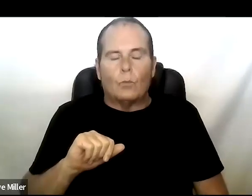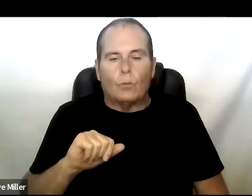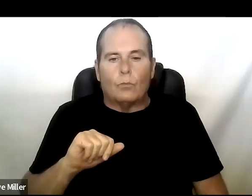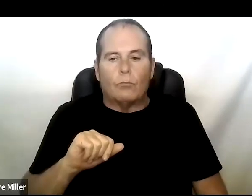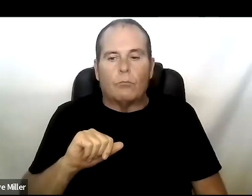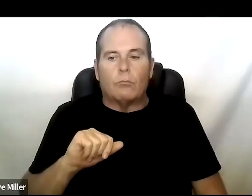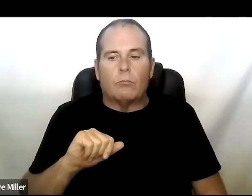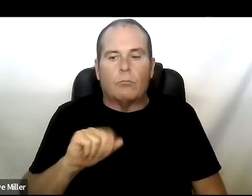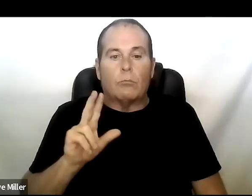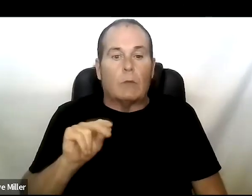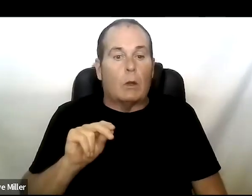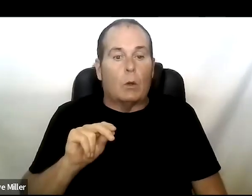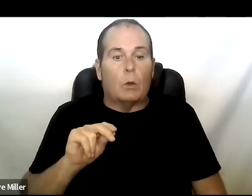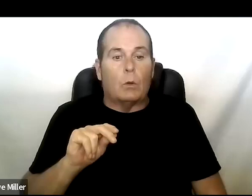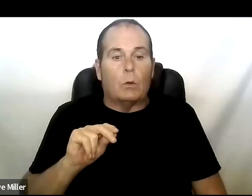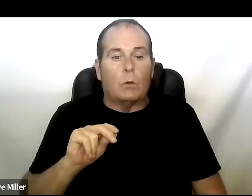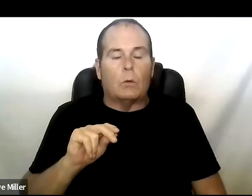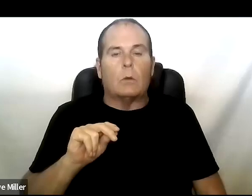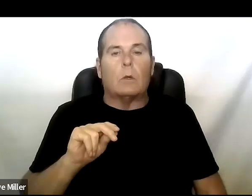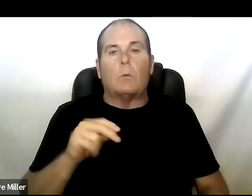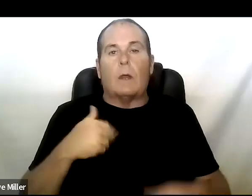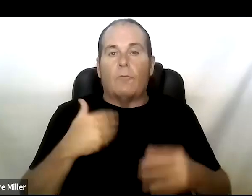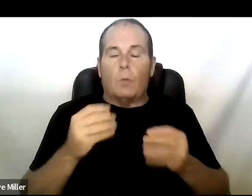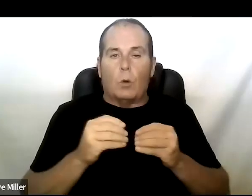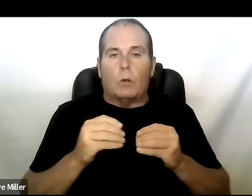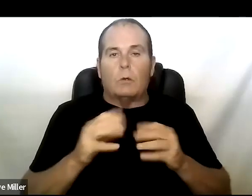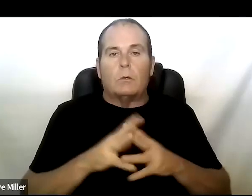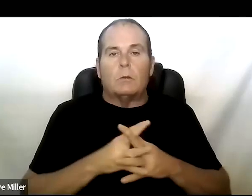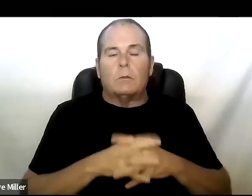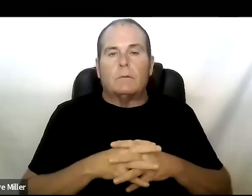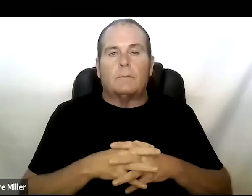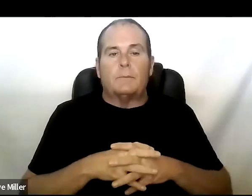Oh, no. Looks like we have more.